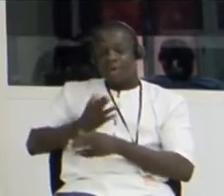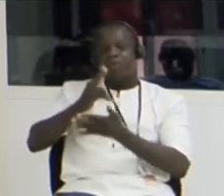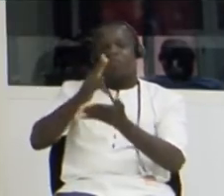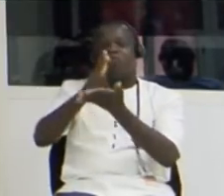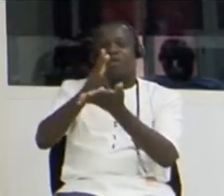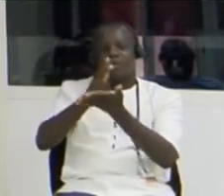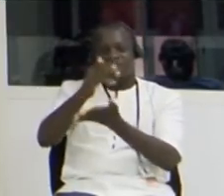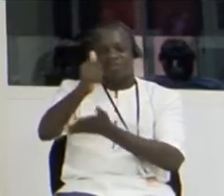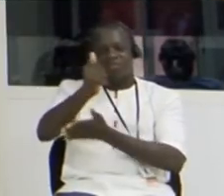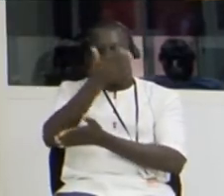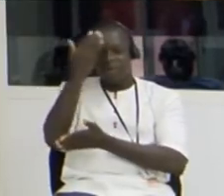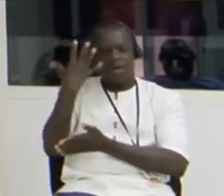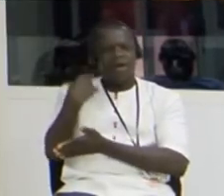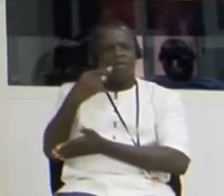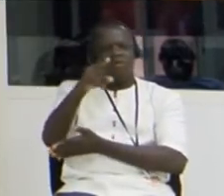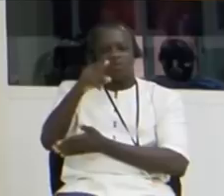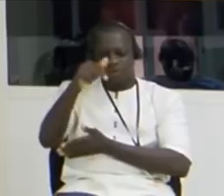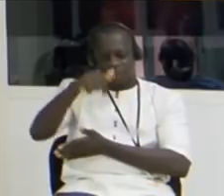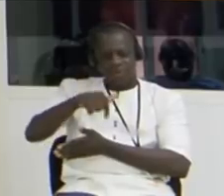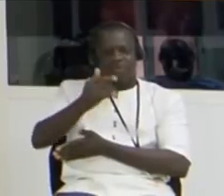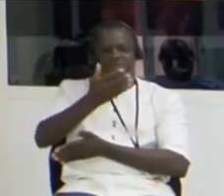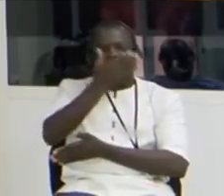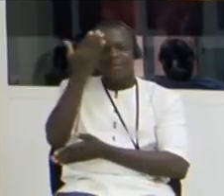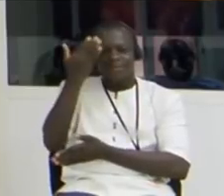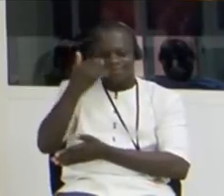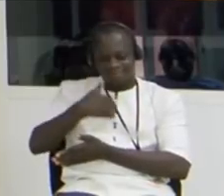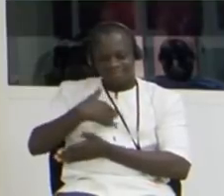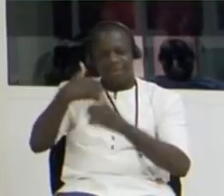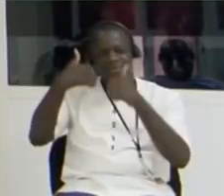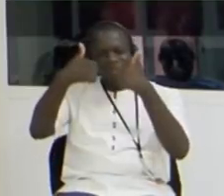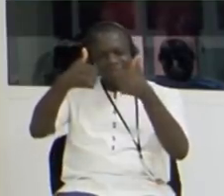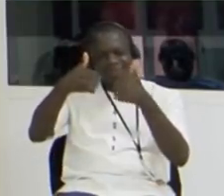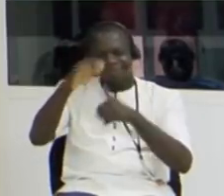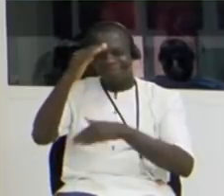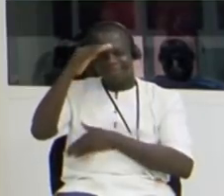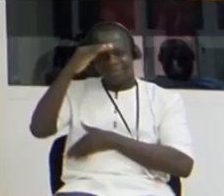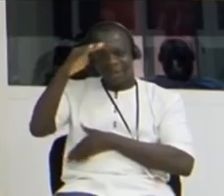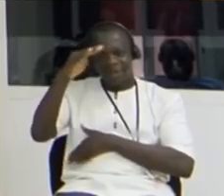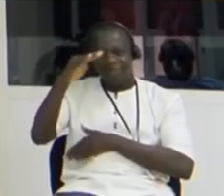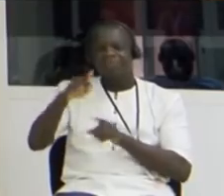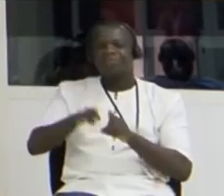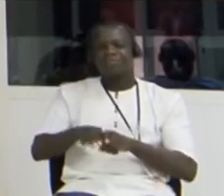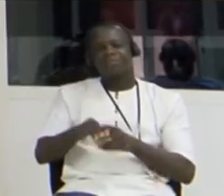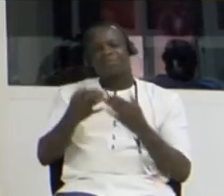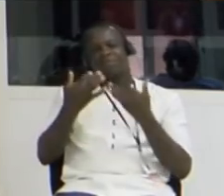this morning? I'm good, thank you. Thank you for